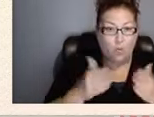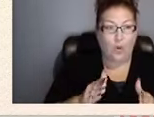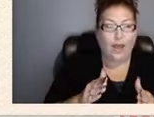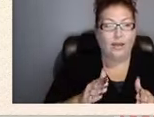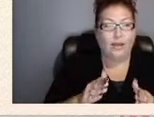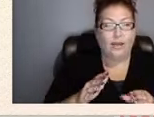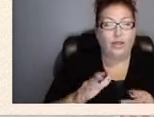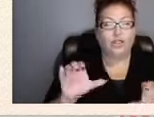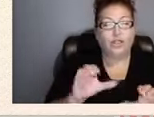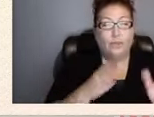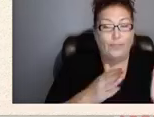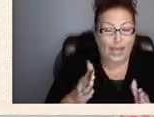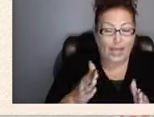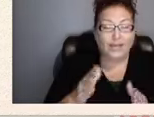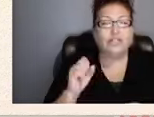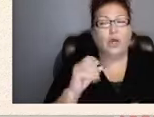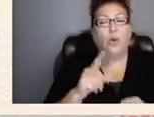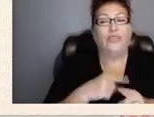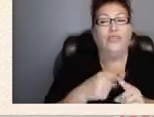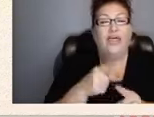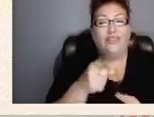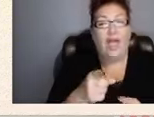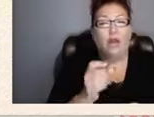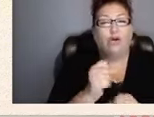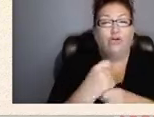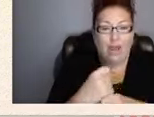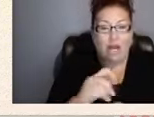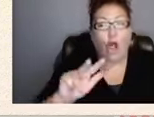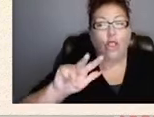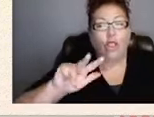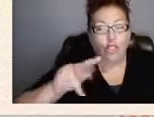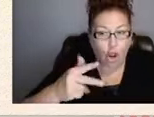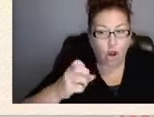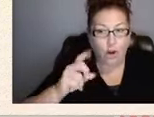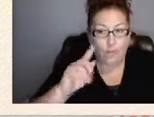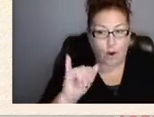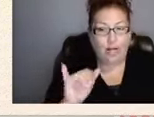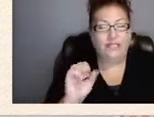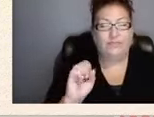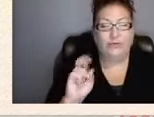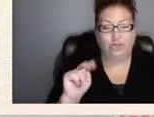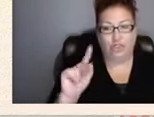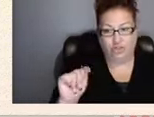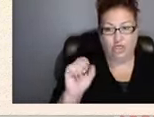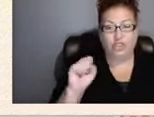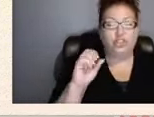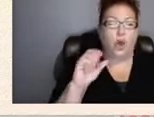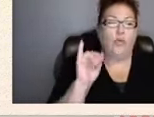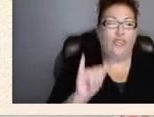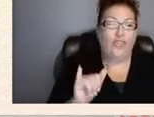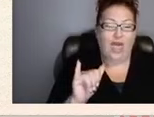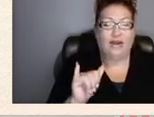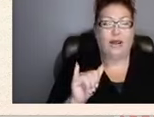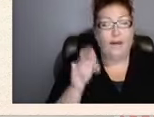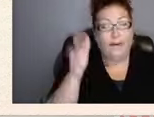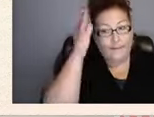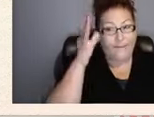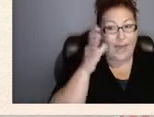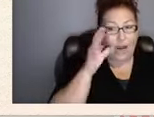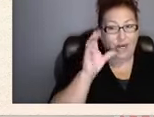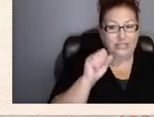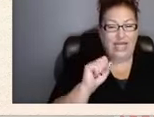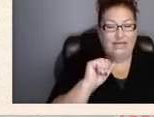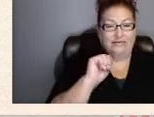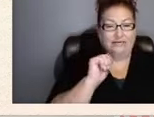planning. So then they create a third party special needs trust so that then parents can designate the third